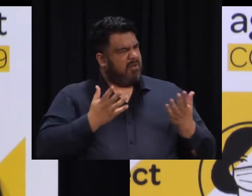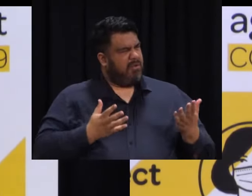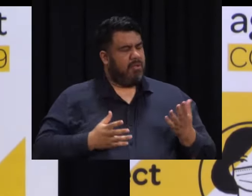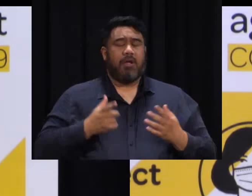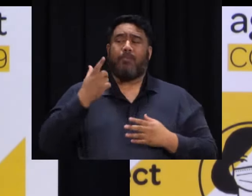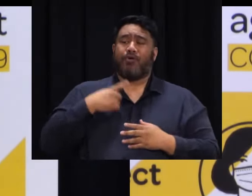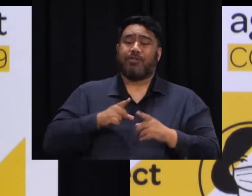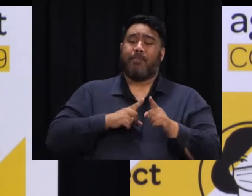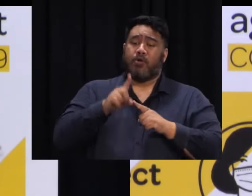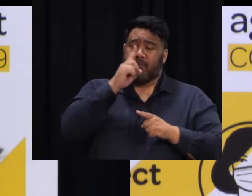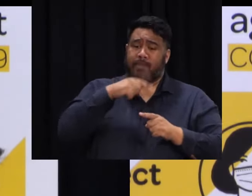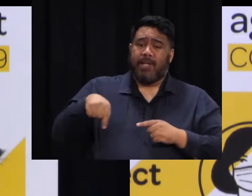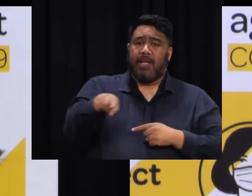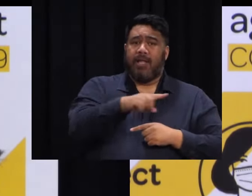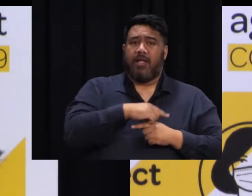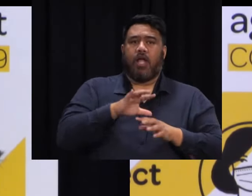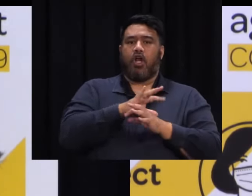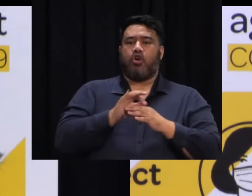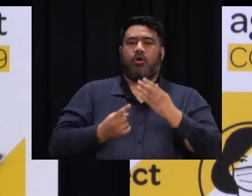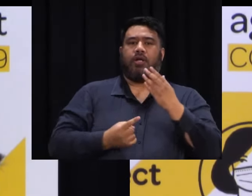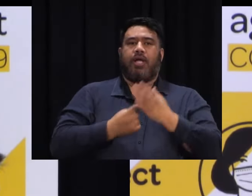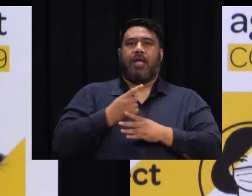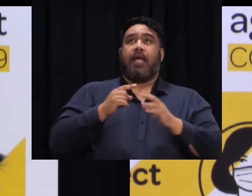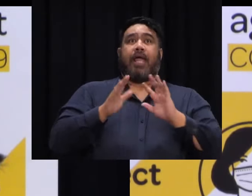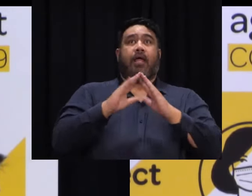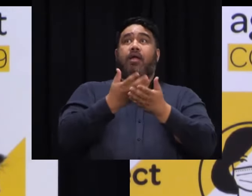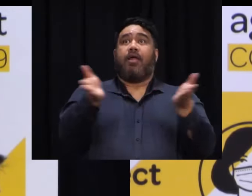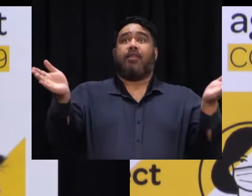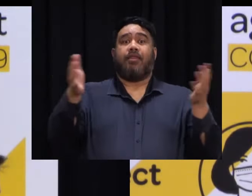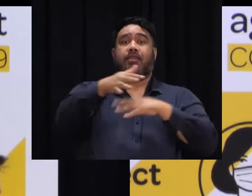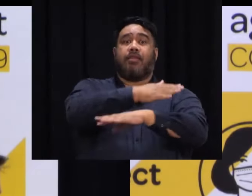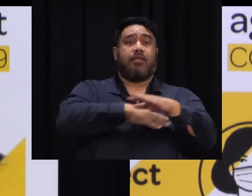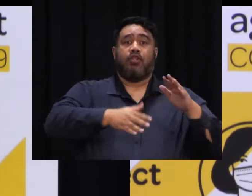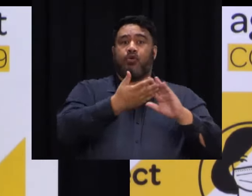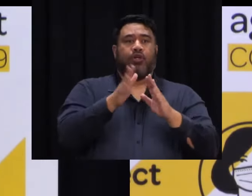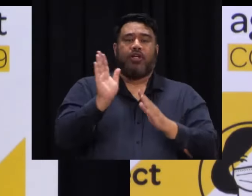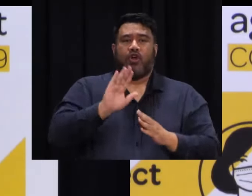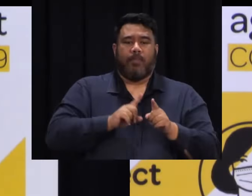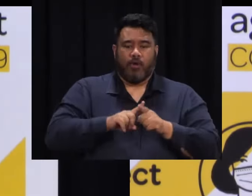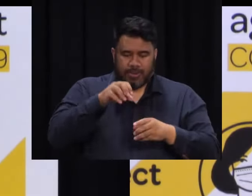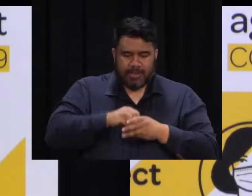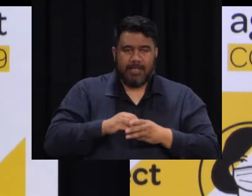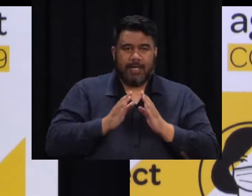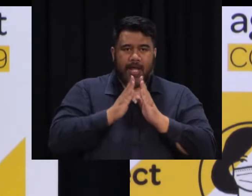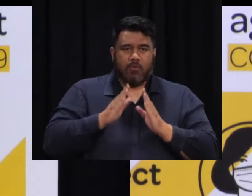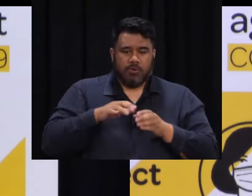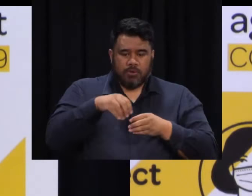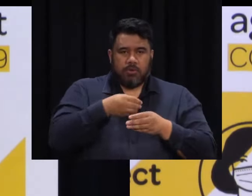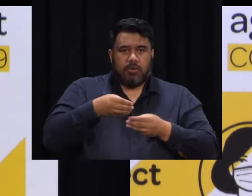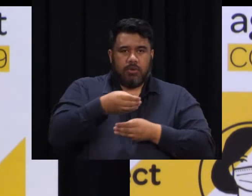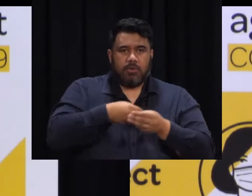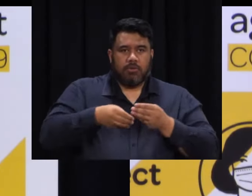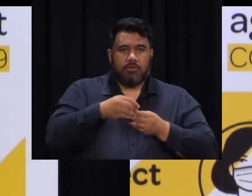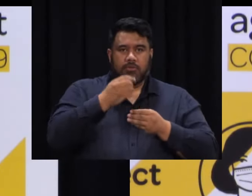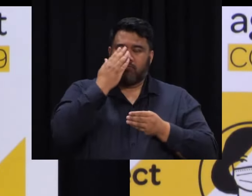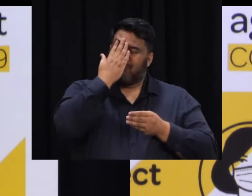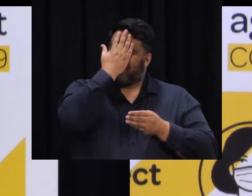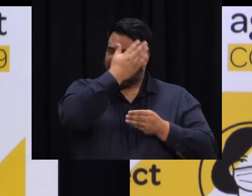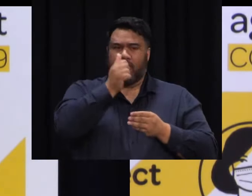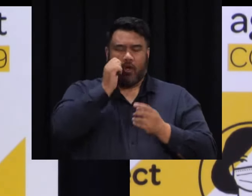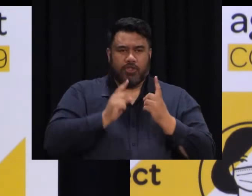majority of those cases are not arising de novo in the community. They're amongst household and other known contacts. So